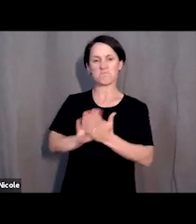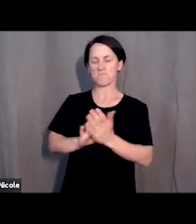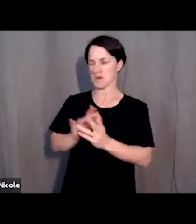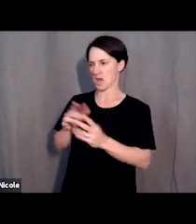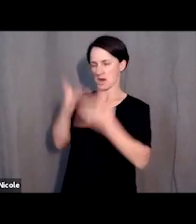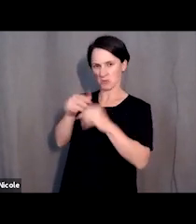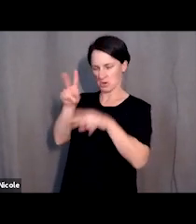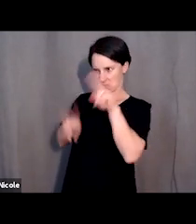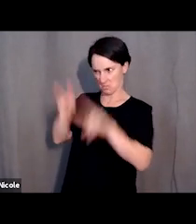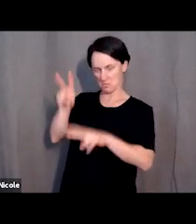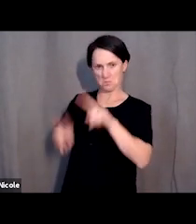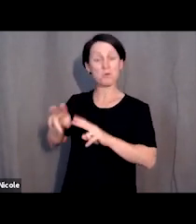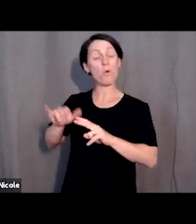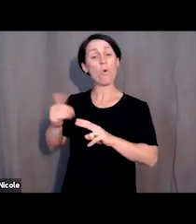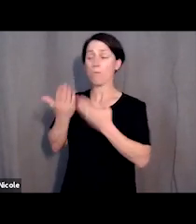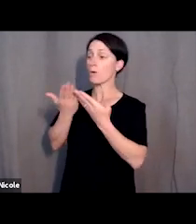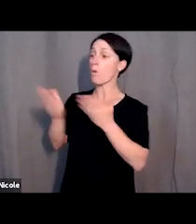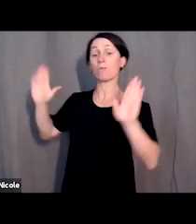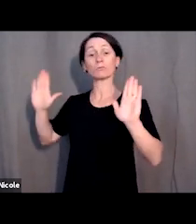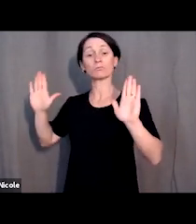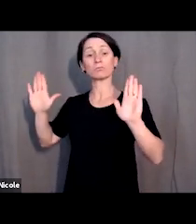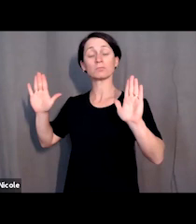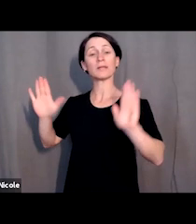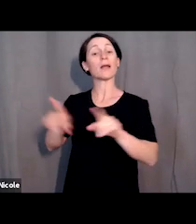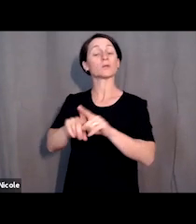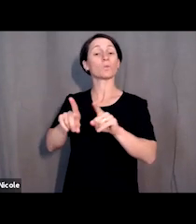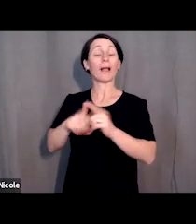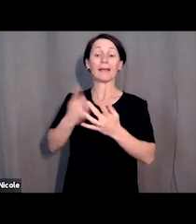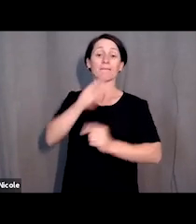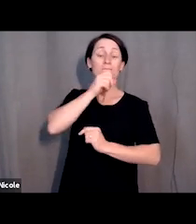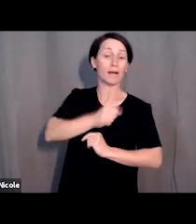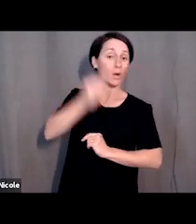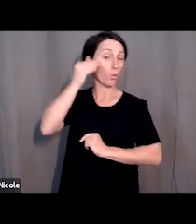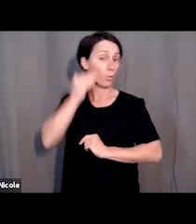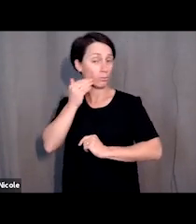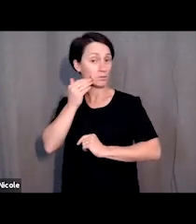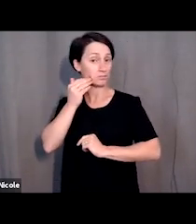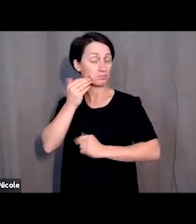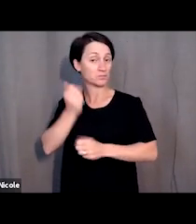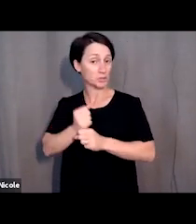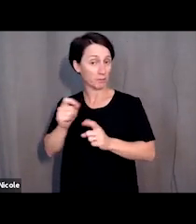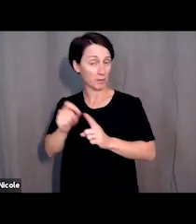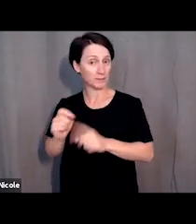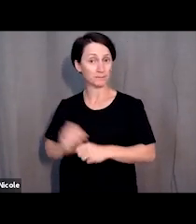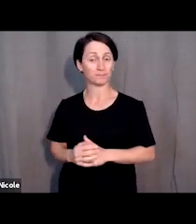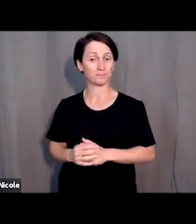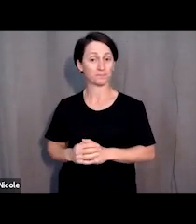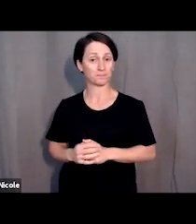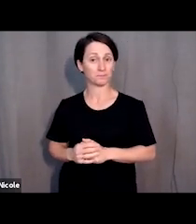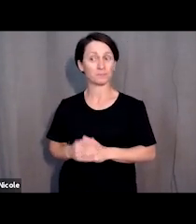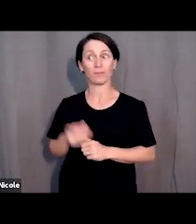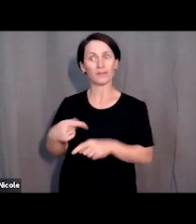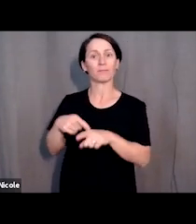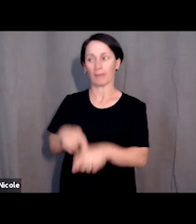open, and also the gender of the GP, is whether that was acceptable,